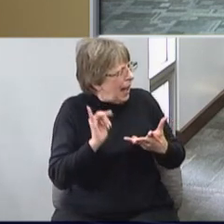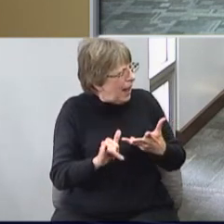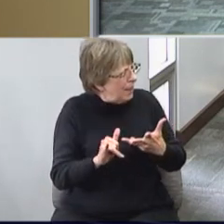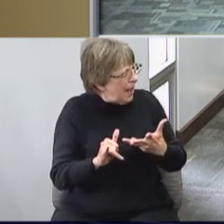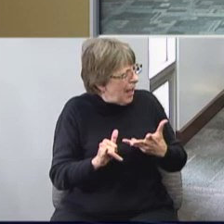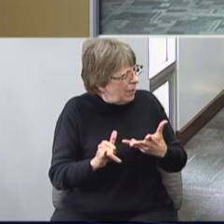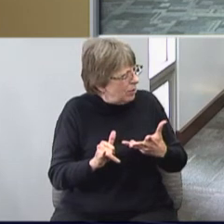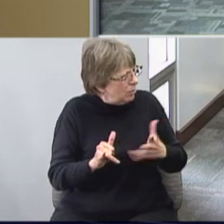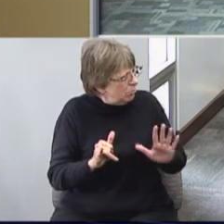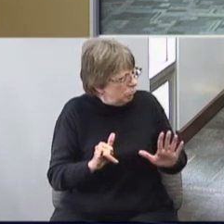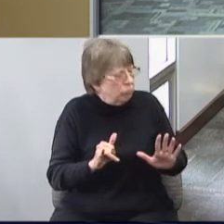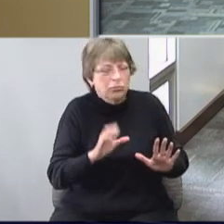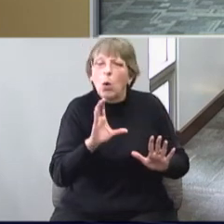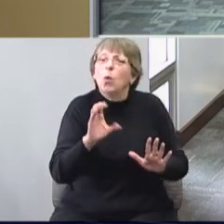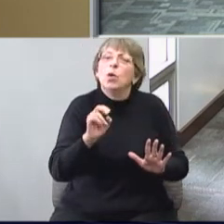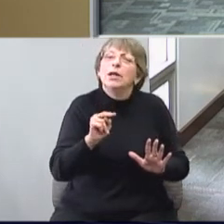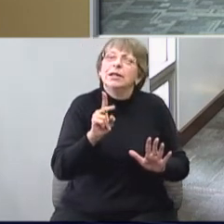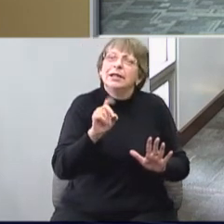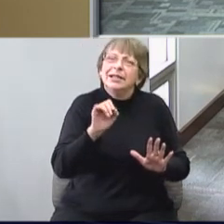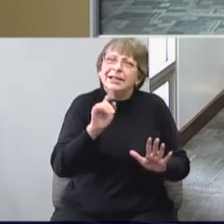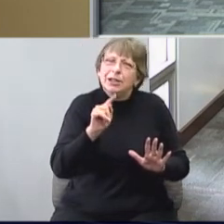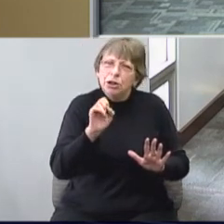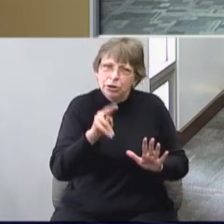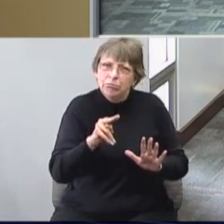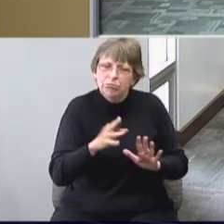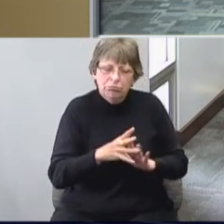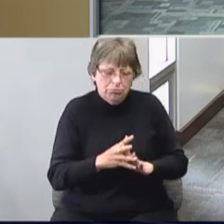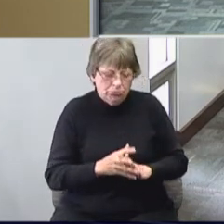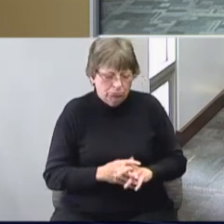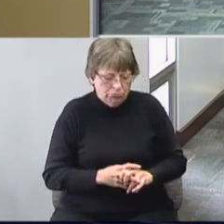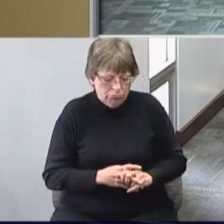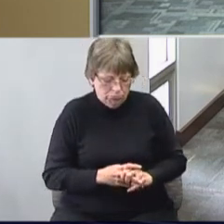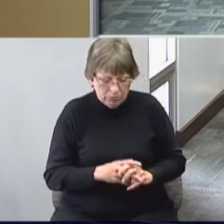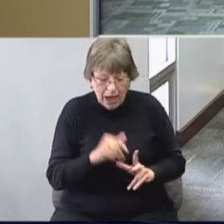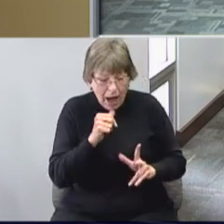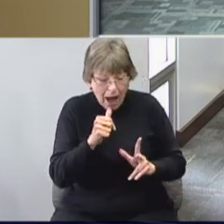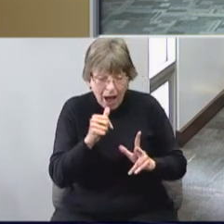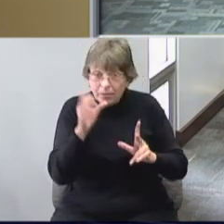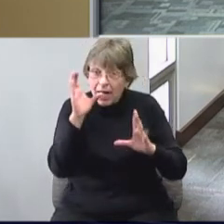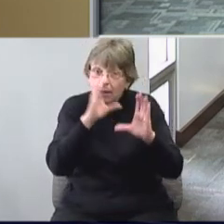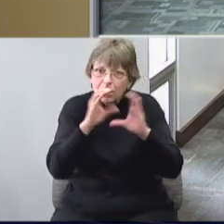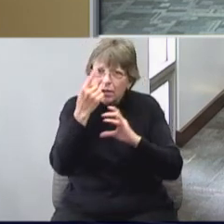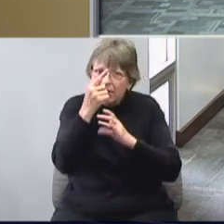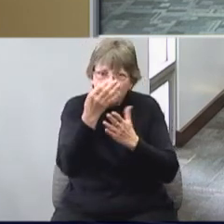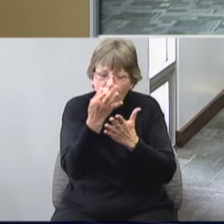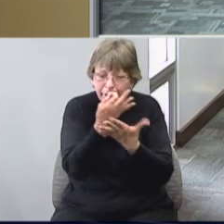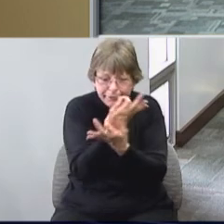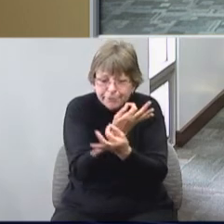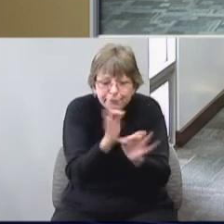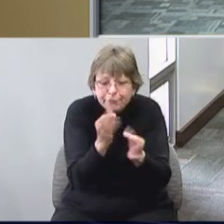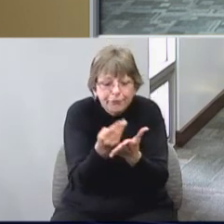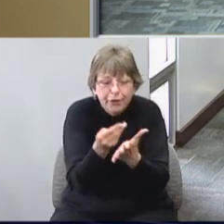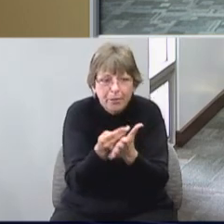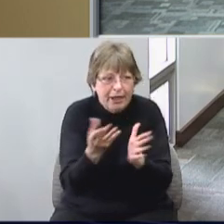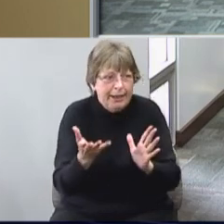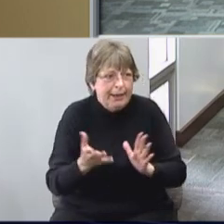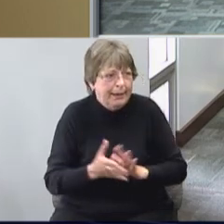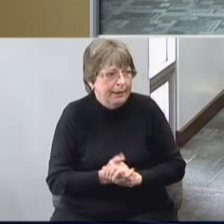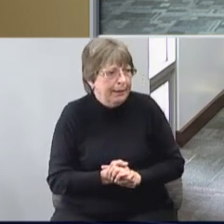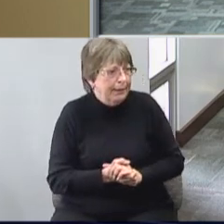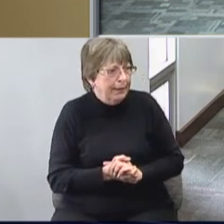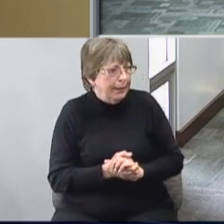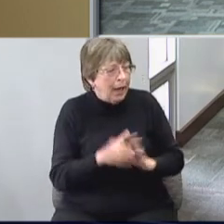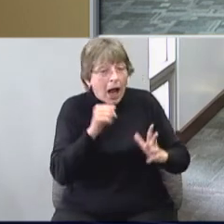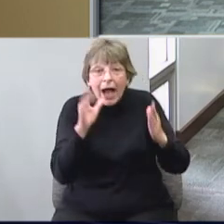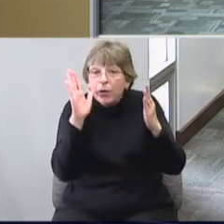the condition since the very beginning. I'm not looking for no free money, and I